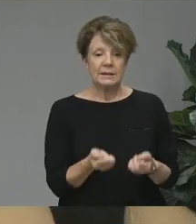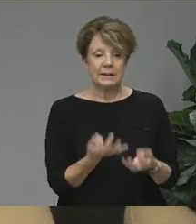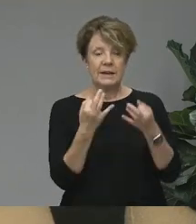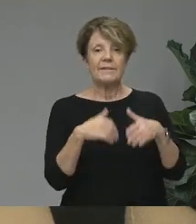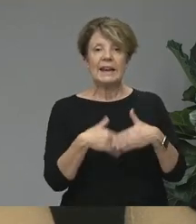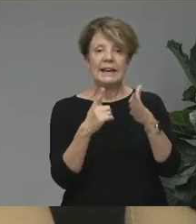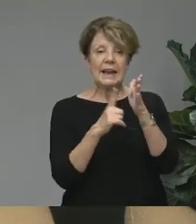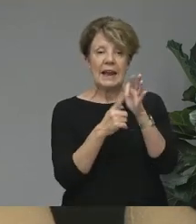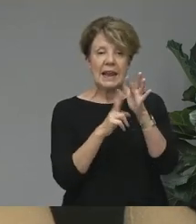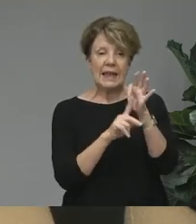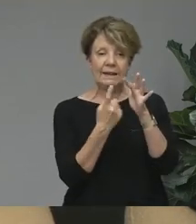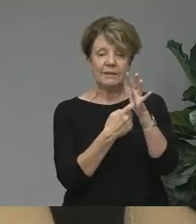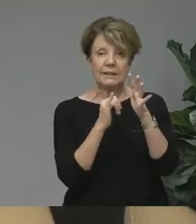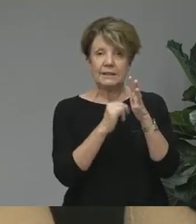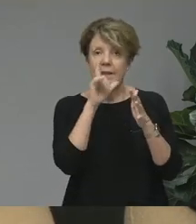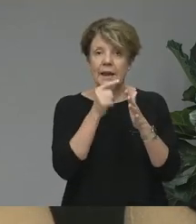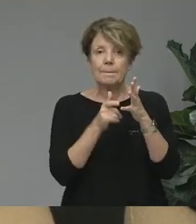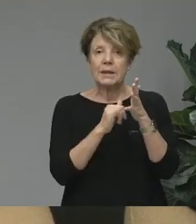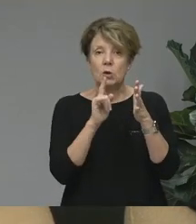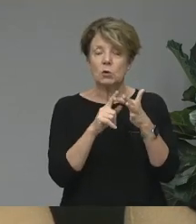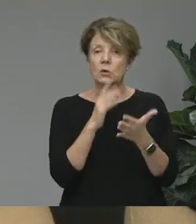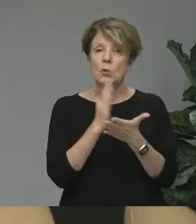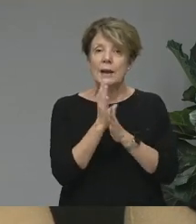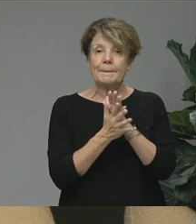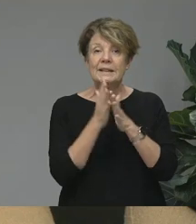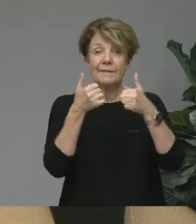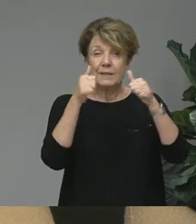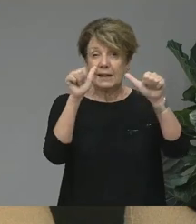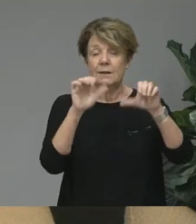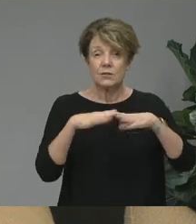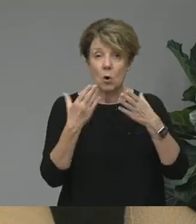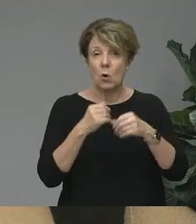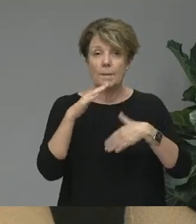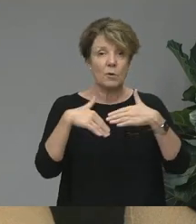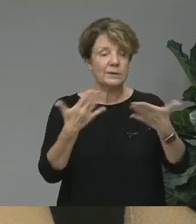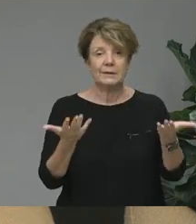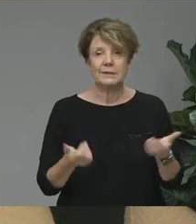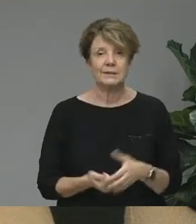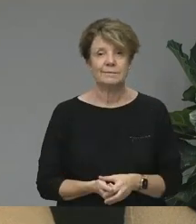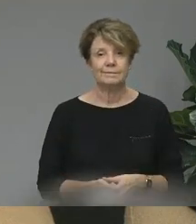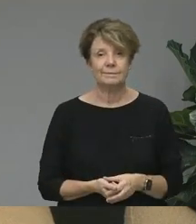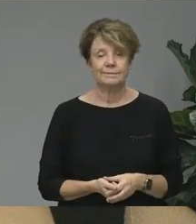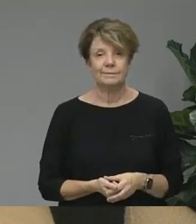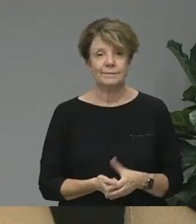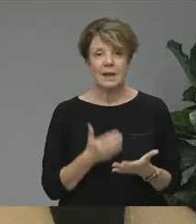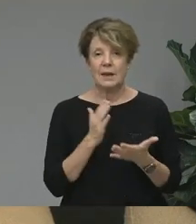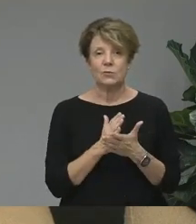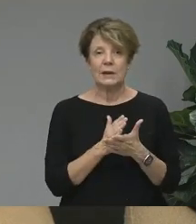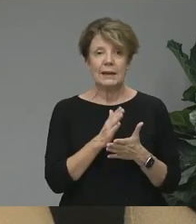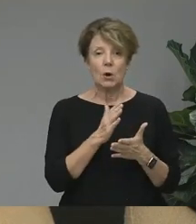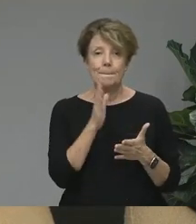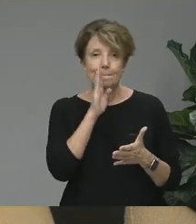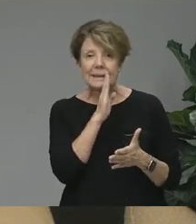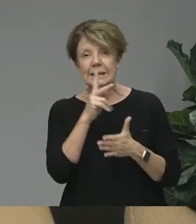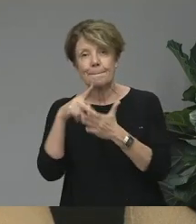be pulled, then the effectiveness of the whole process has got some significantly missing components.